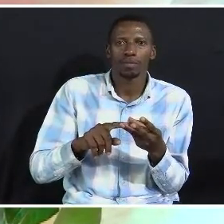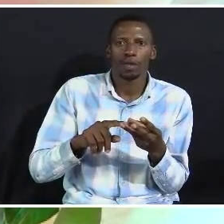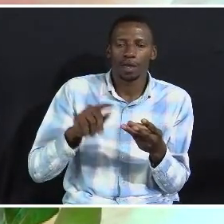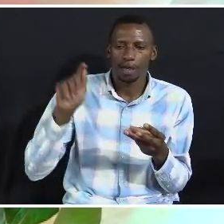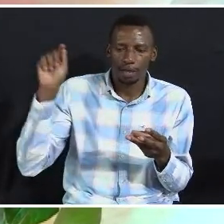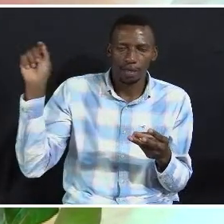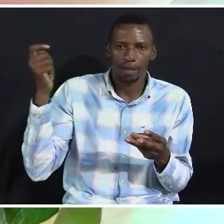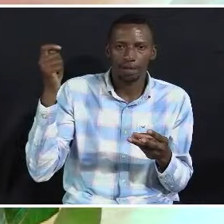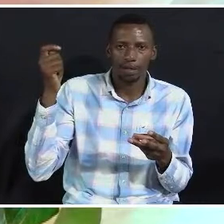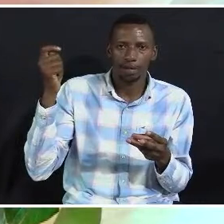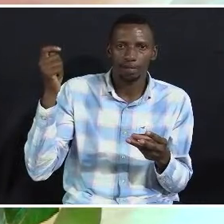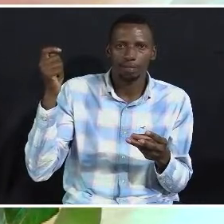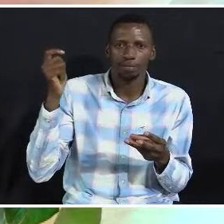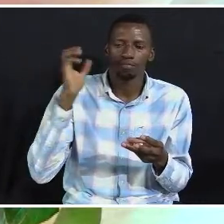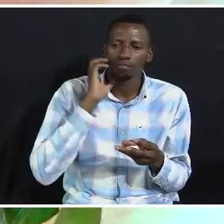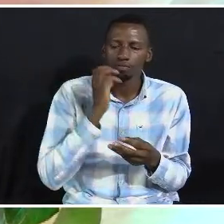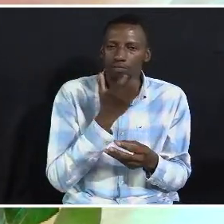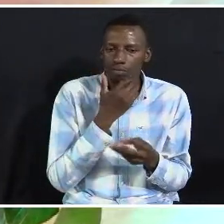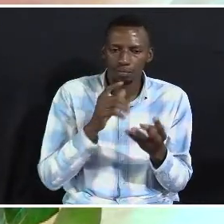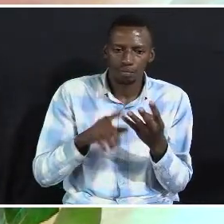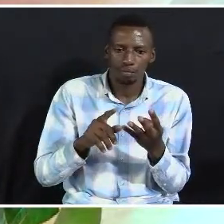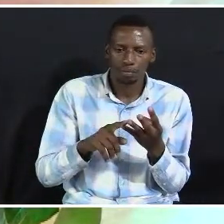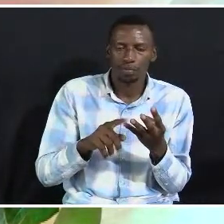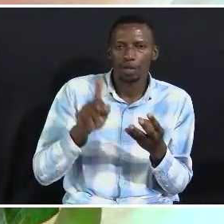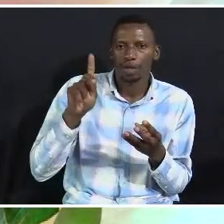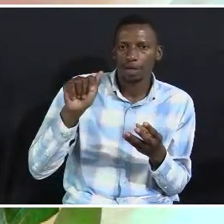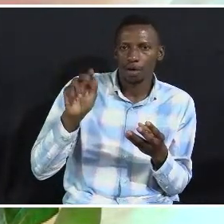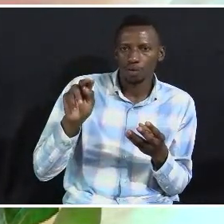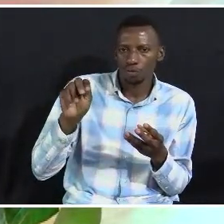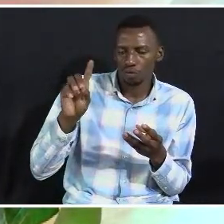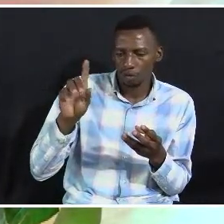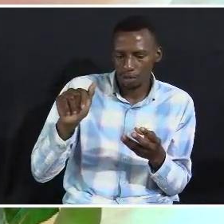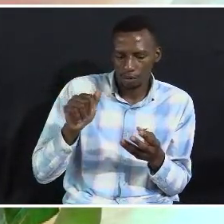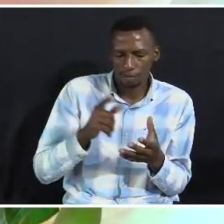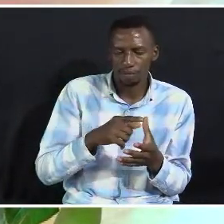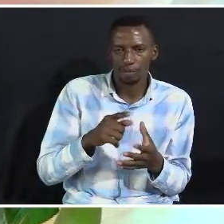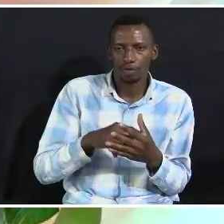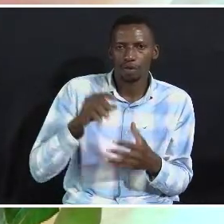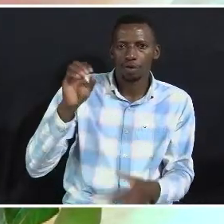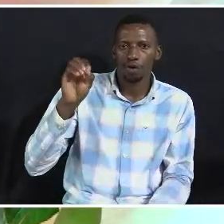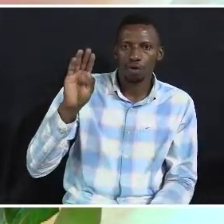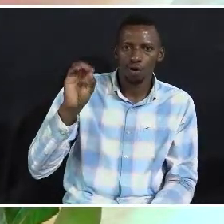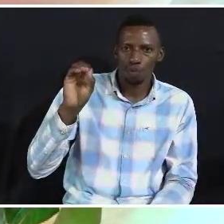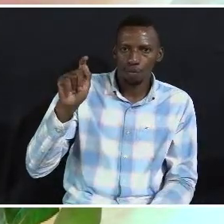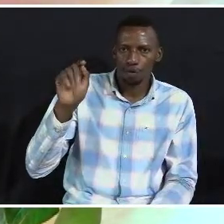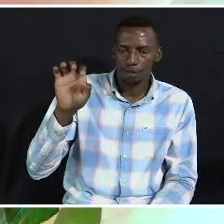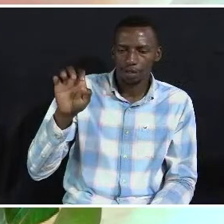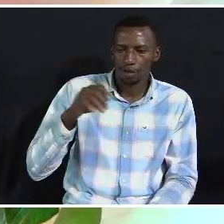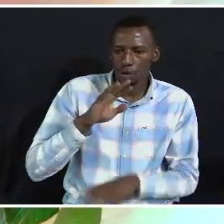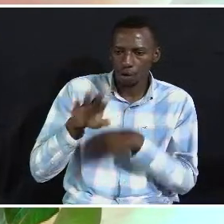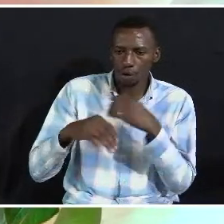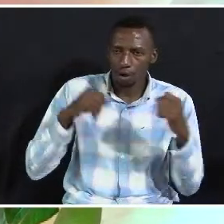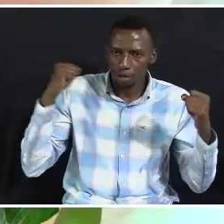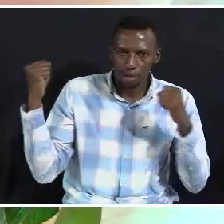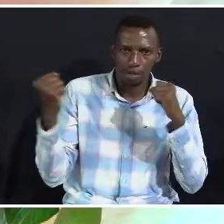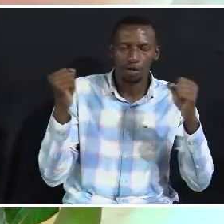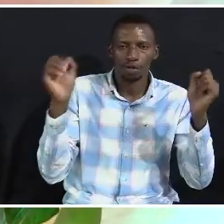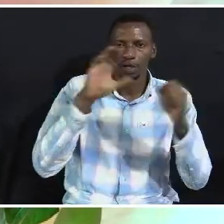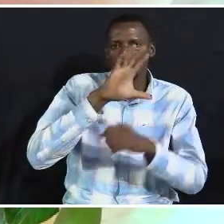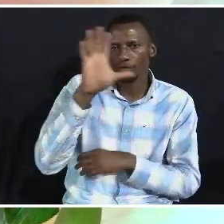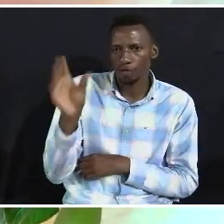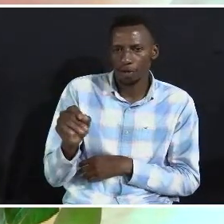the late Dr. Milton Obote of Uganda. All those fellows were called heroes of Africa, and they were fighting